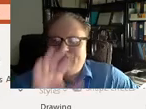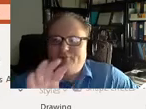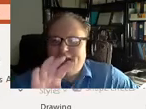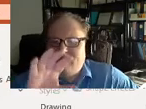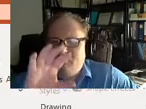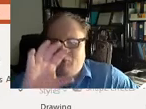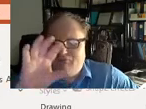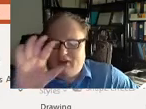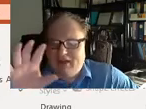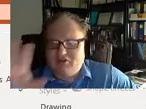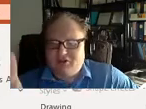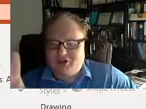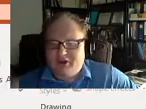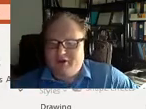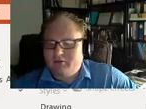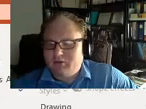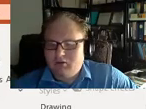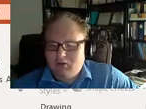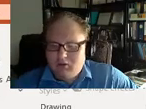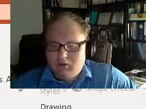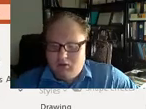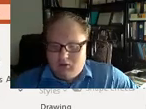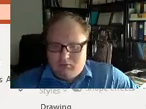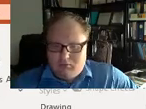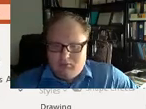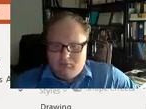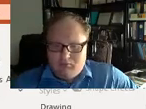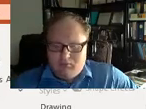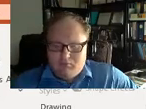what aspect of it would fit into the chart?